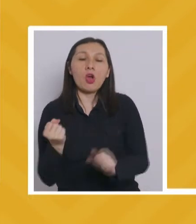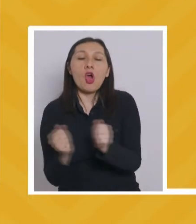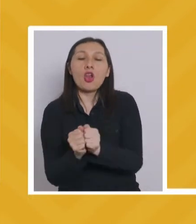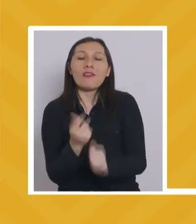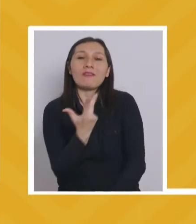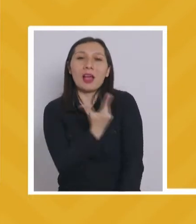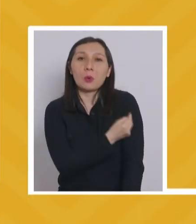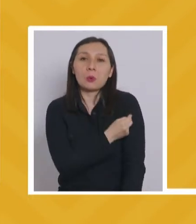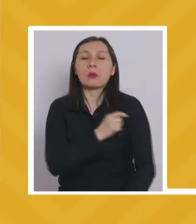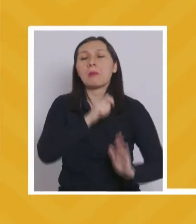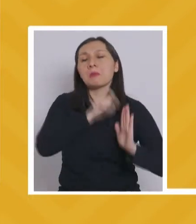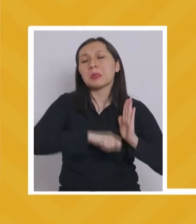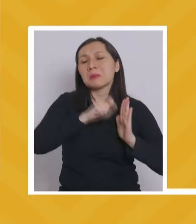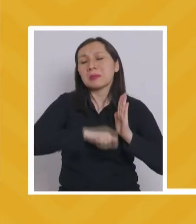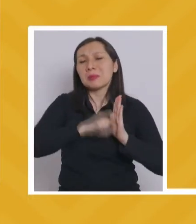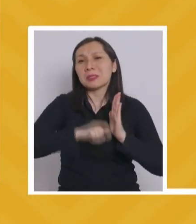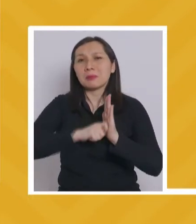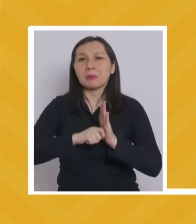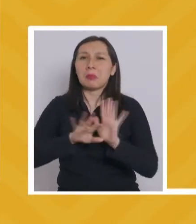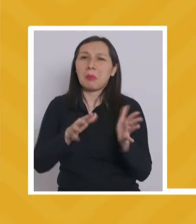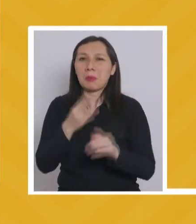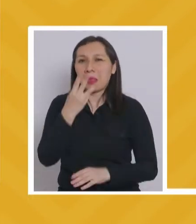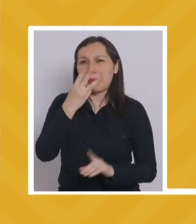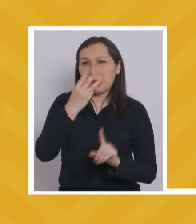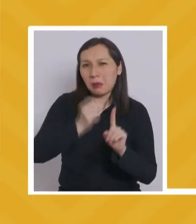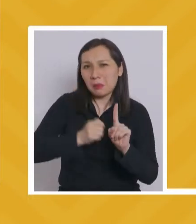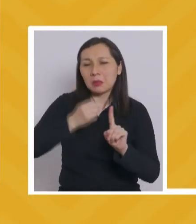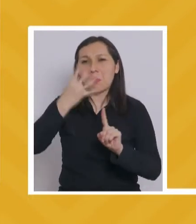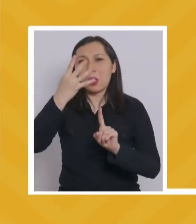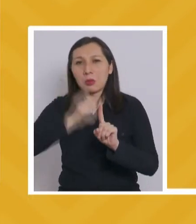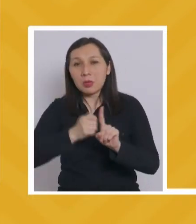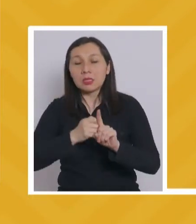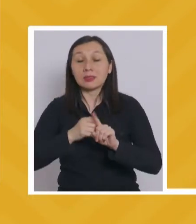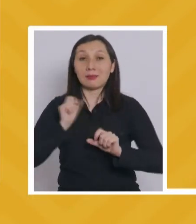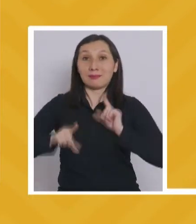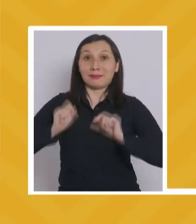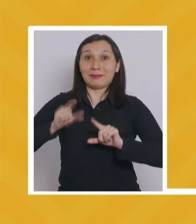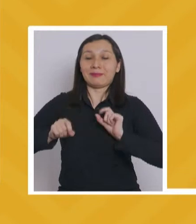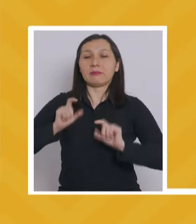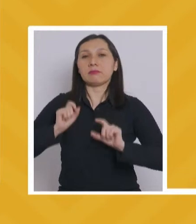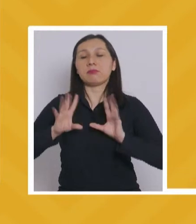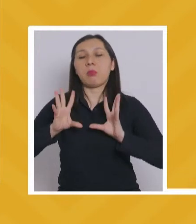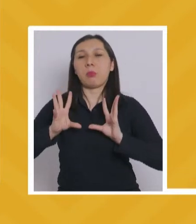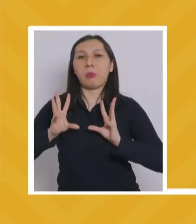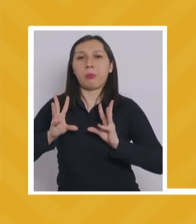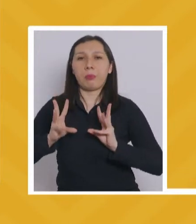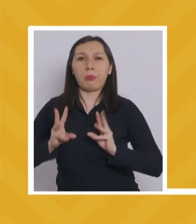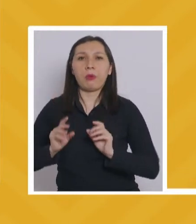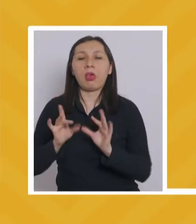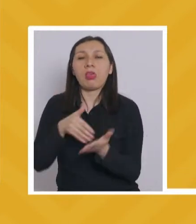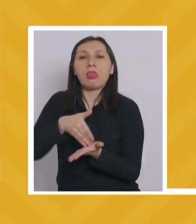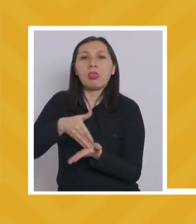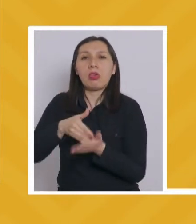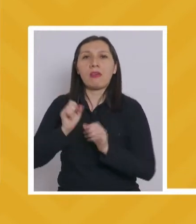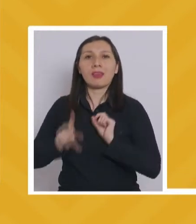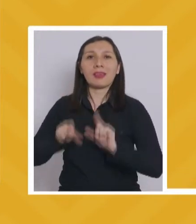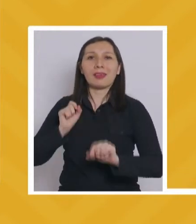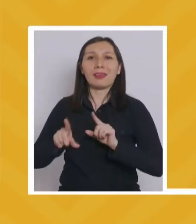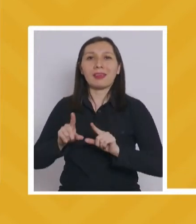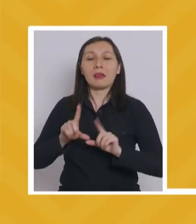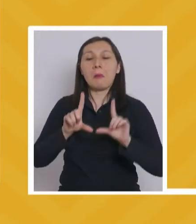the decrease in time and after the vaccination, after 3 or 4 months after the vaccination,